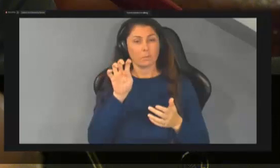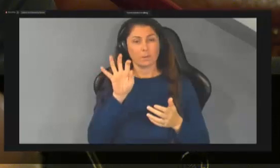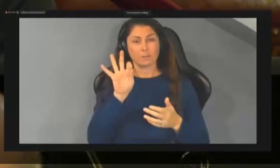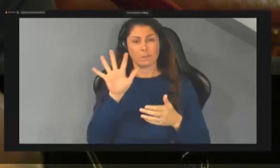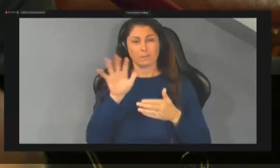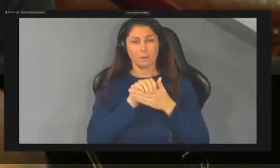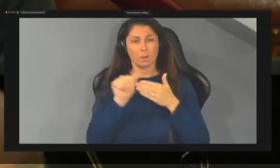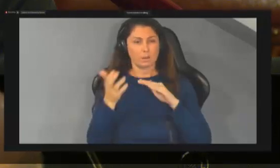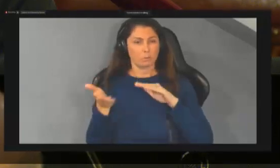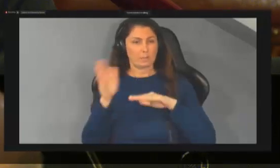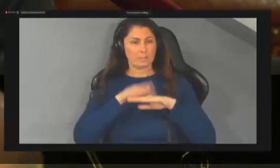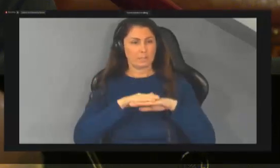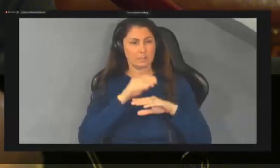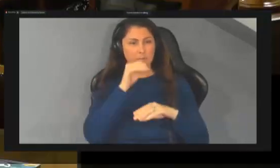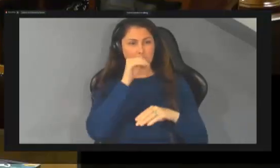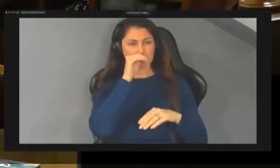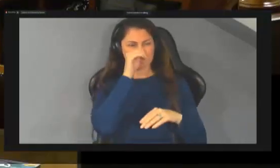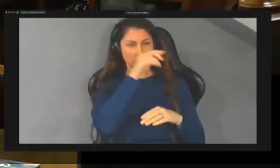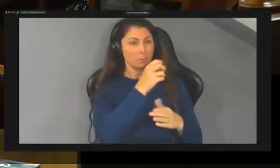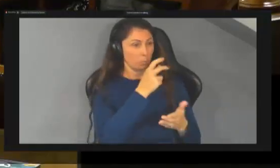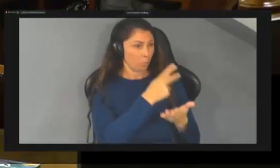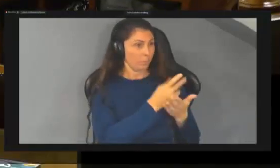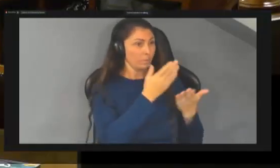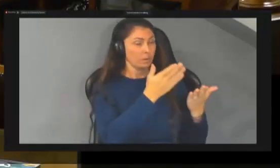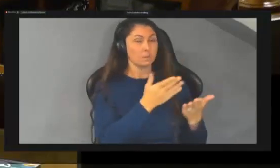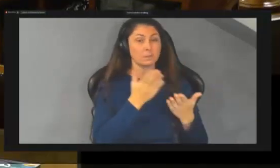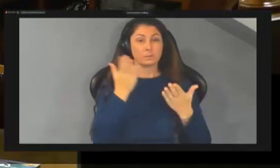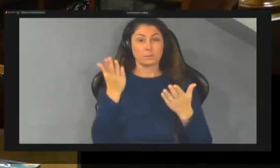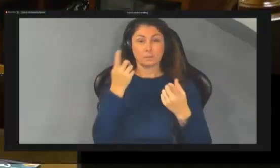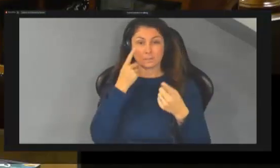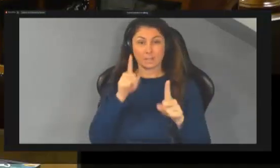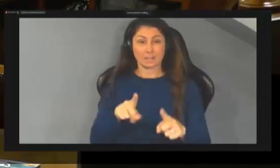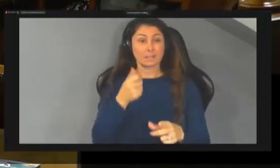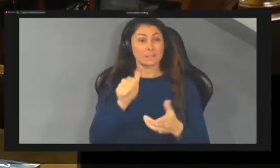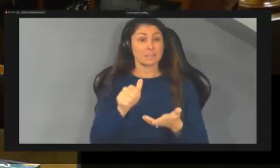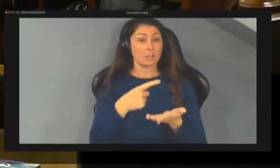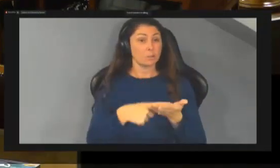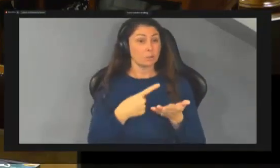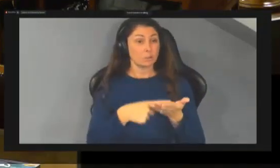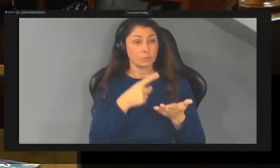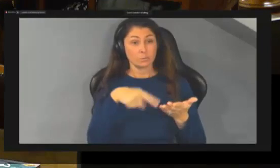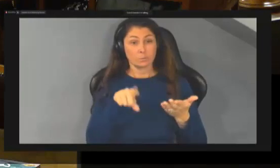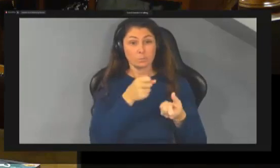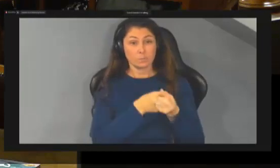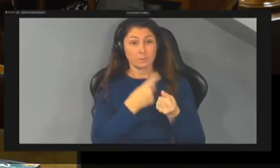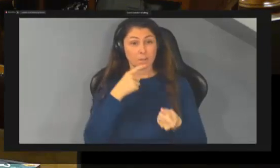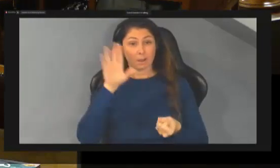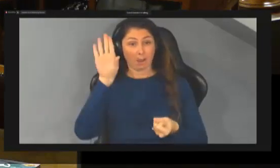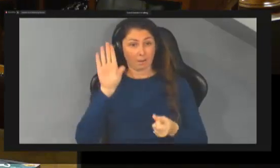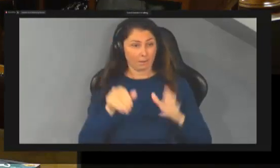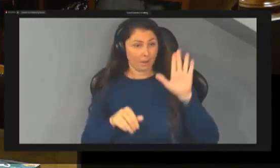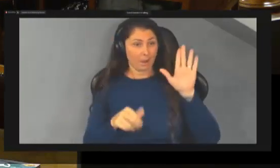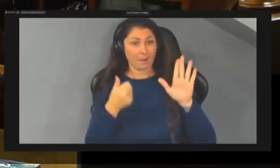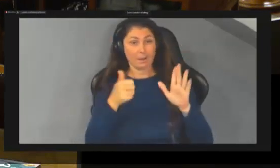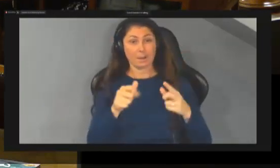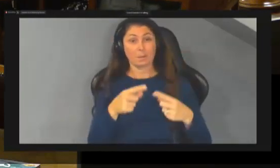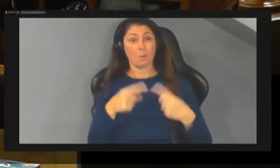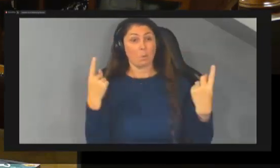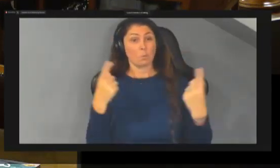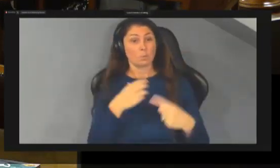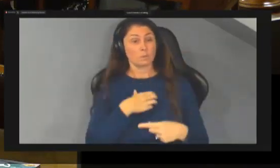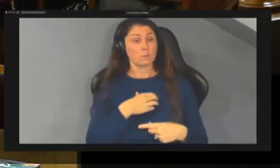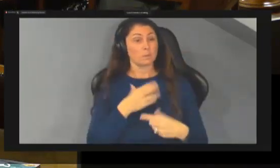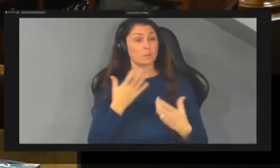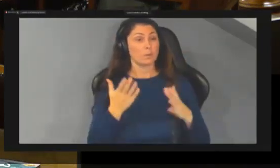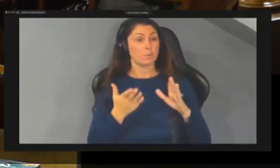$423,495 increase. Motion to approve. Second. Any discussion? Seeing none, all those in favor say aye. Aye. Any opposed? Operating amendment